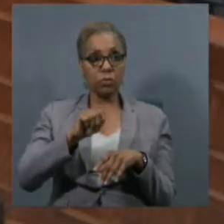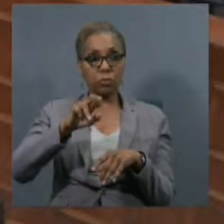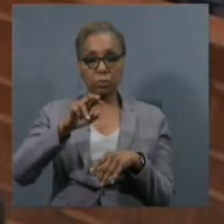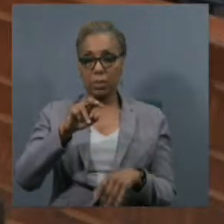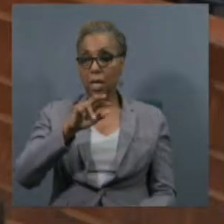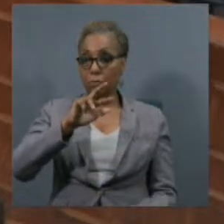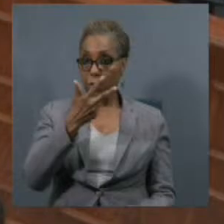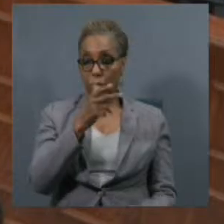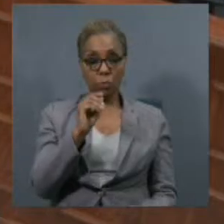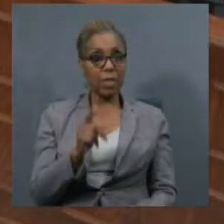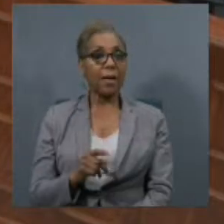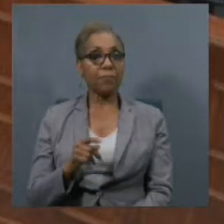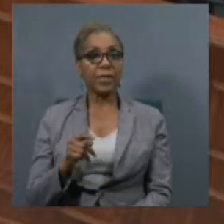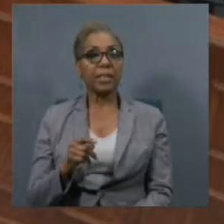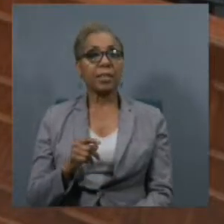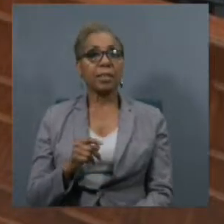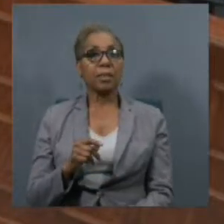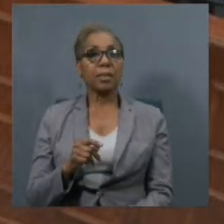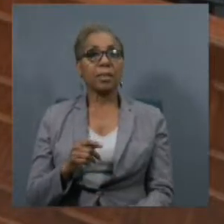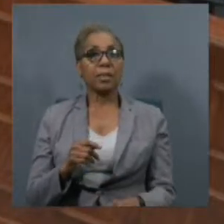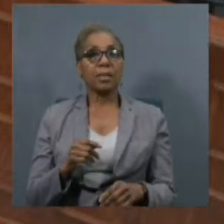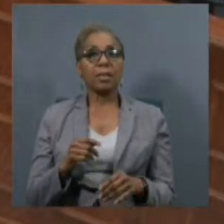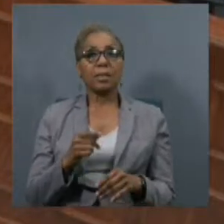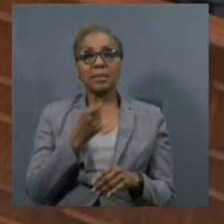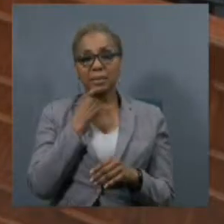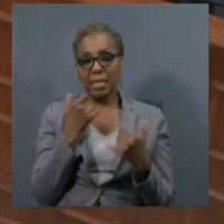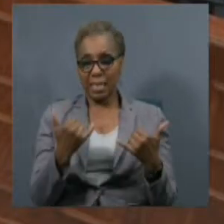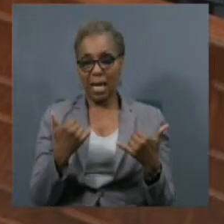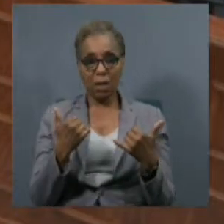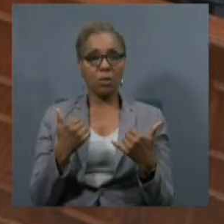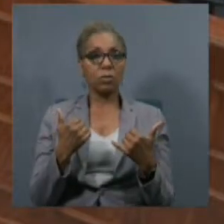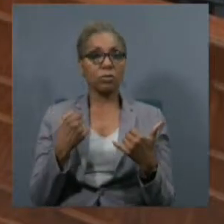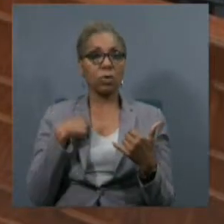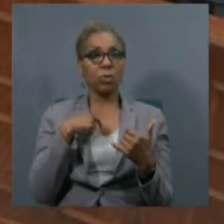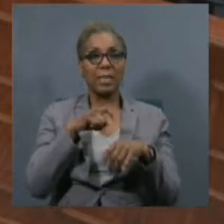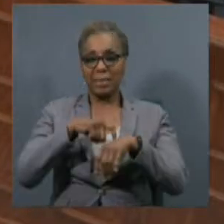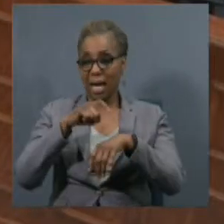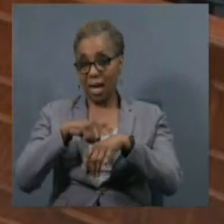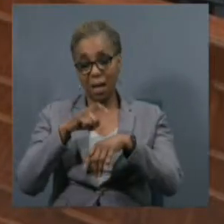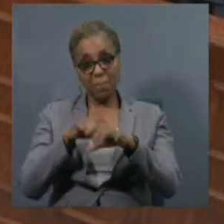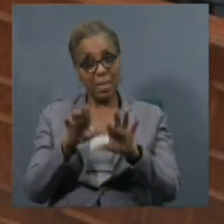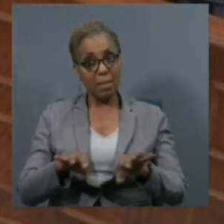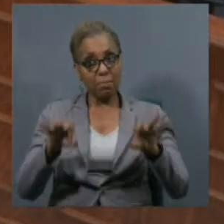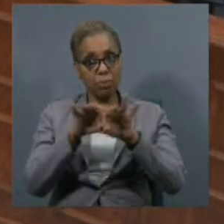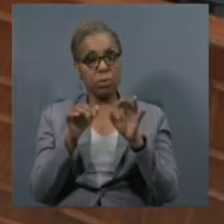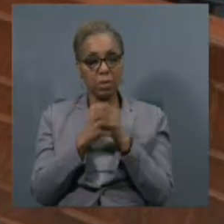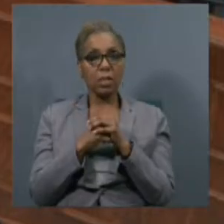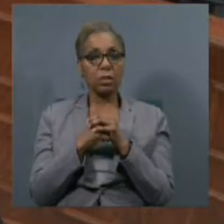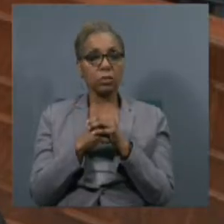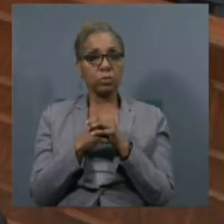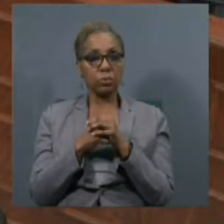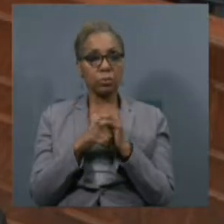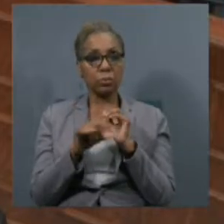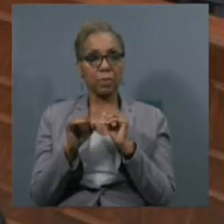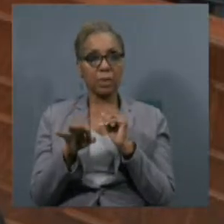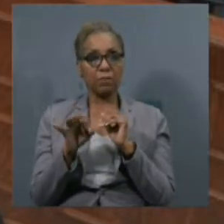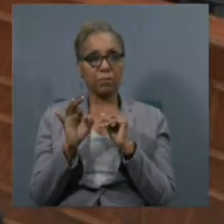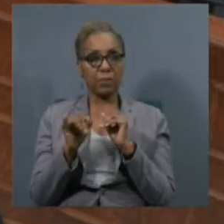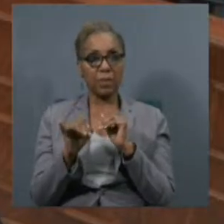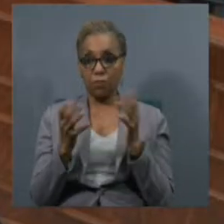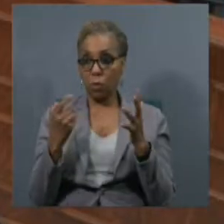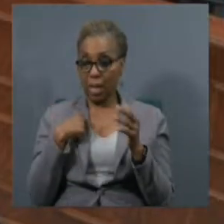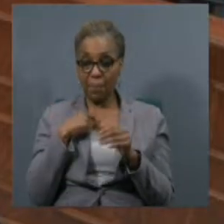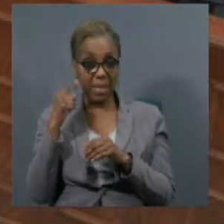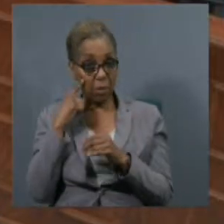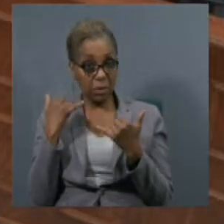there's, I do want to say this now, so time is of essence. So if what I'm